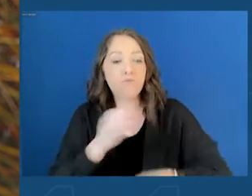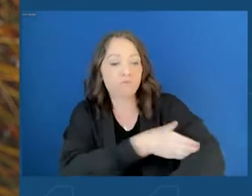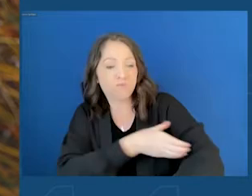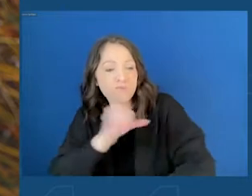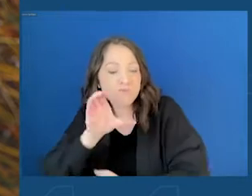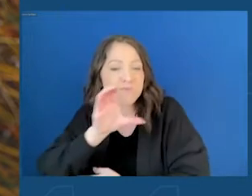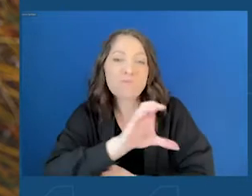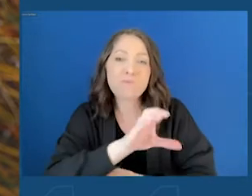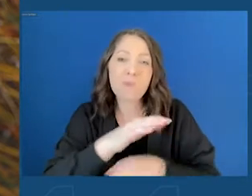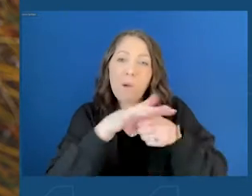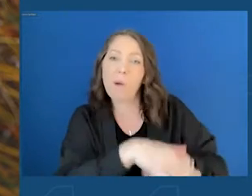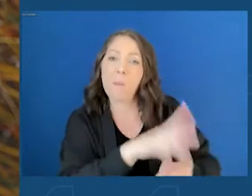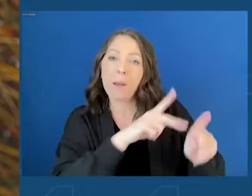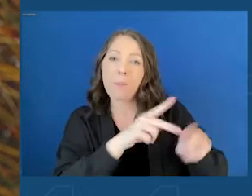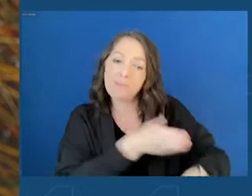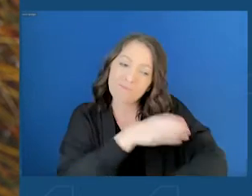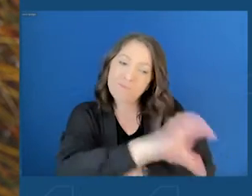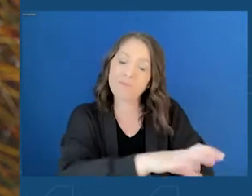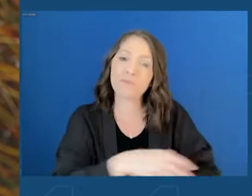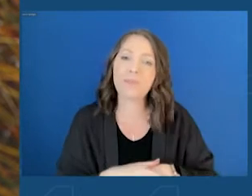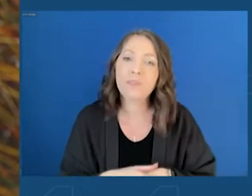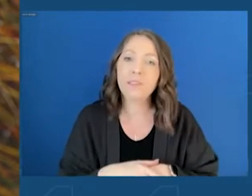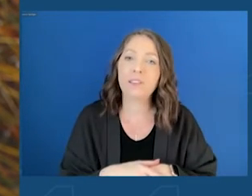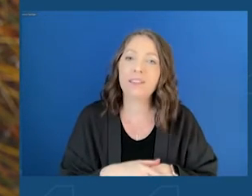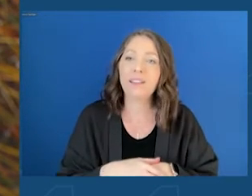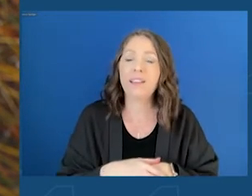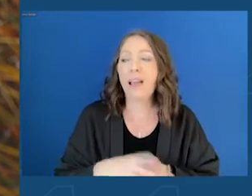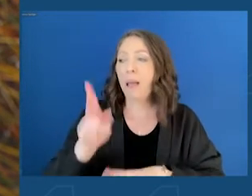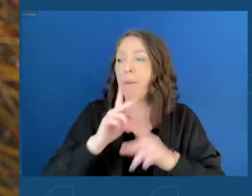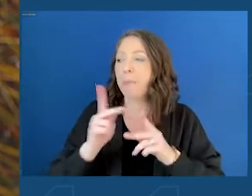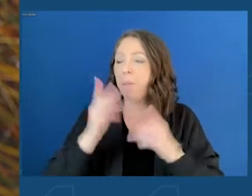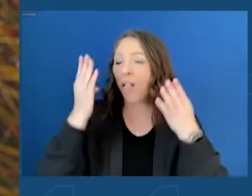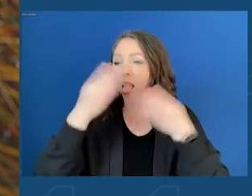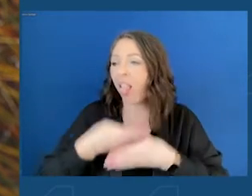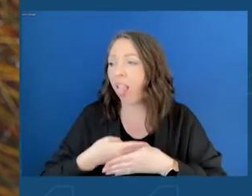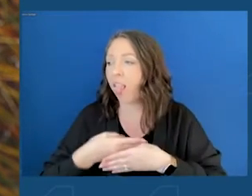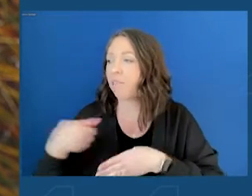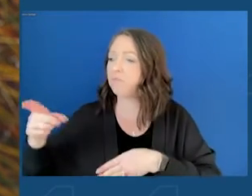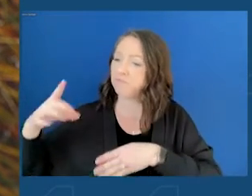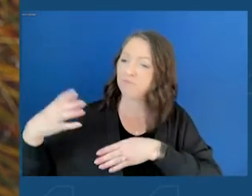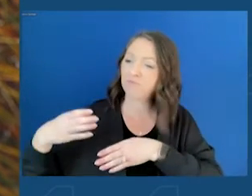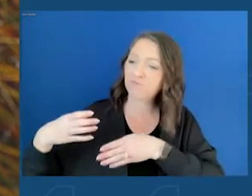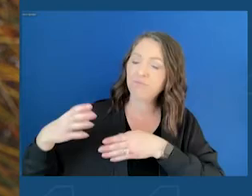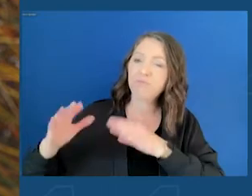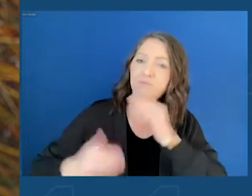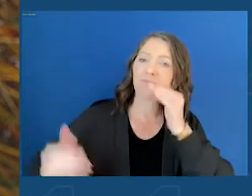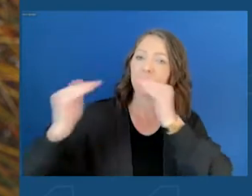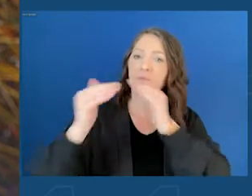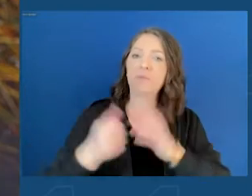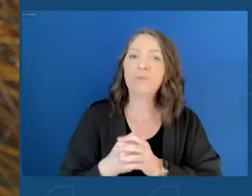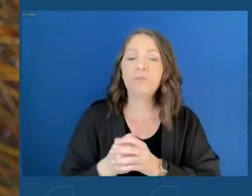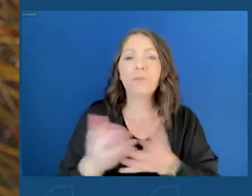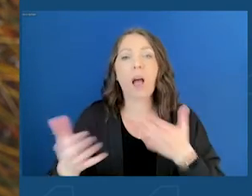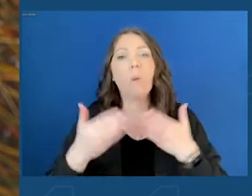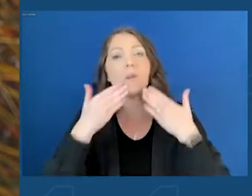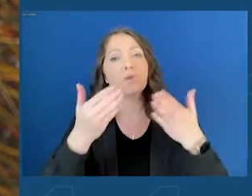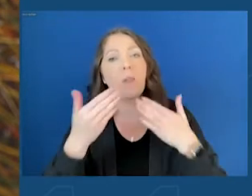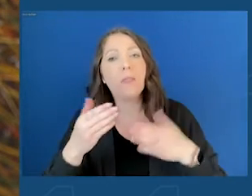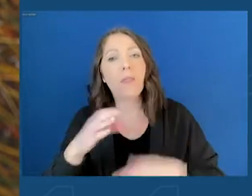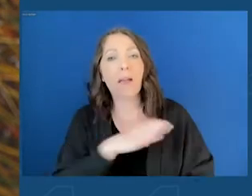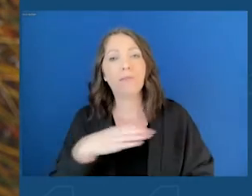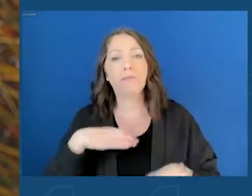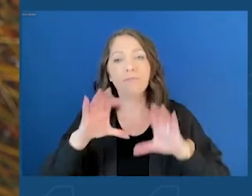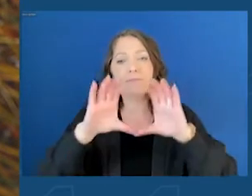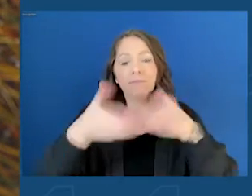give justice to the invisibles, and forgive those who seek redemption. I want to thank our strong coalition of unions,